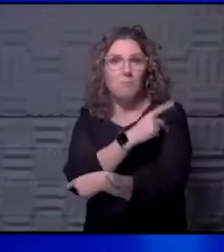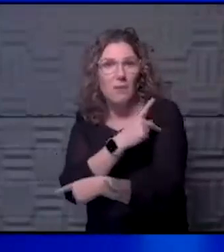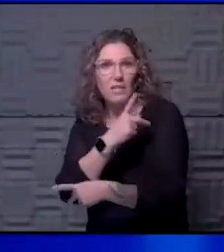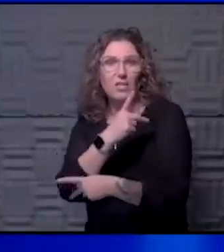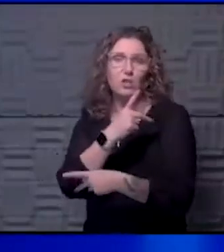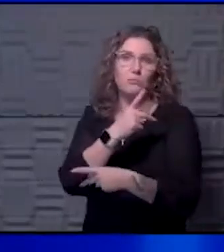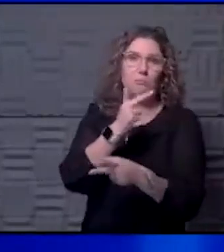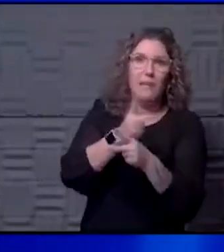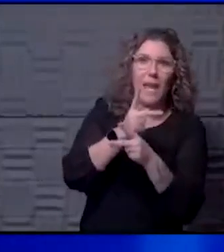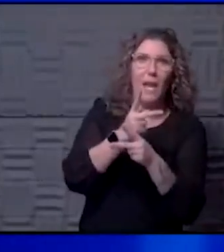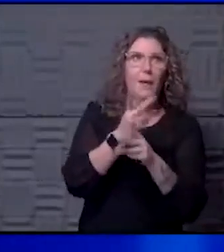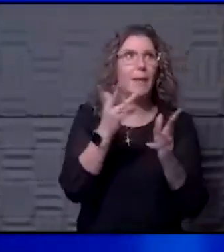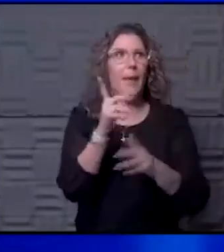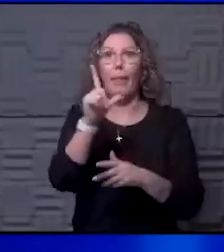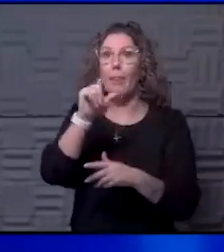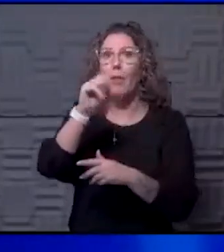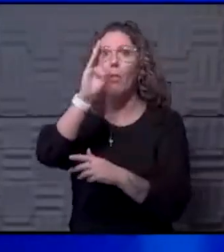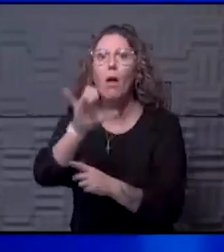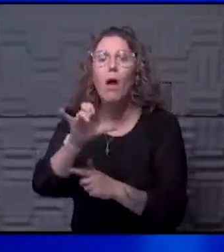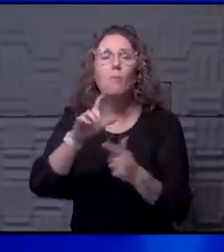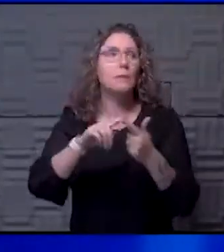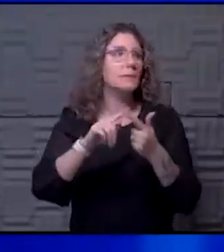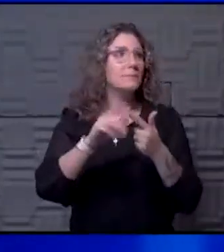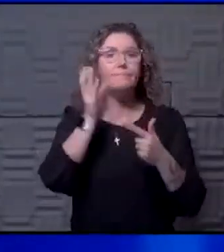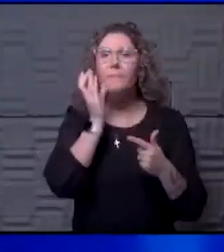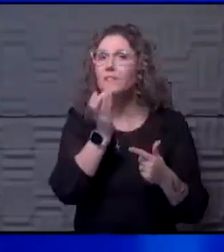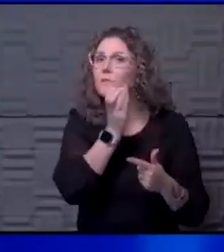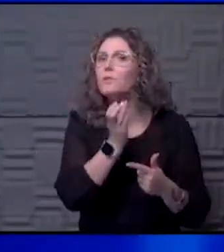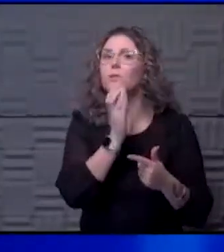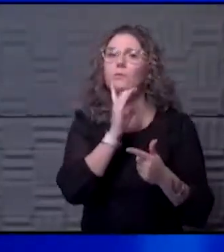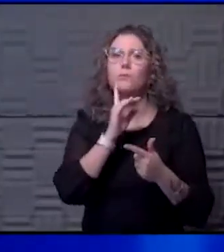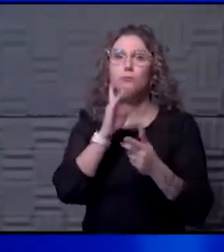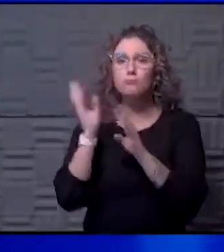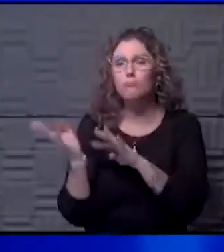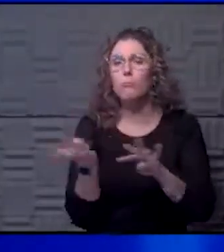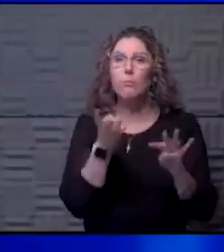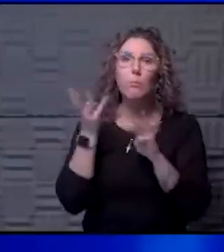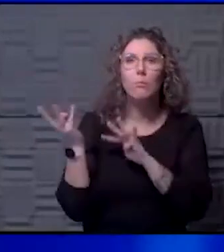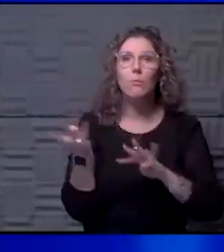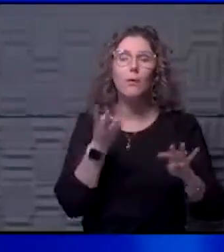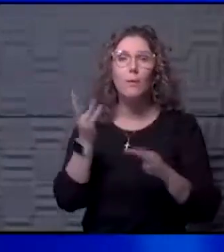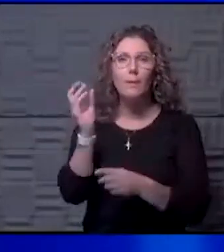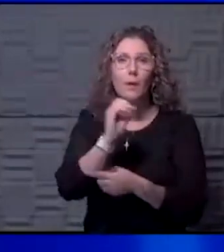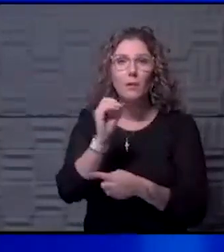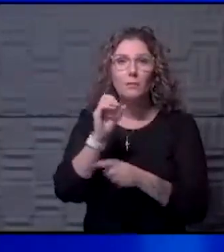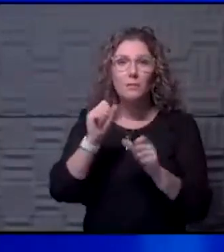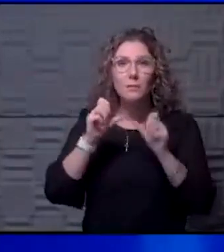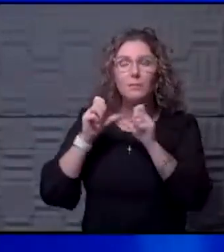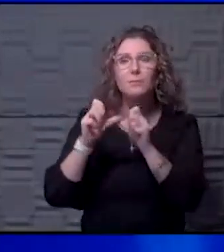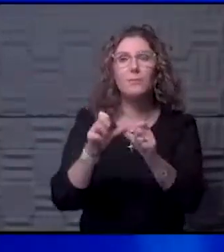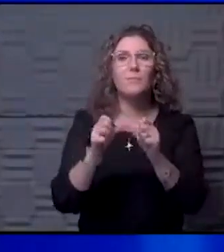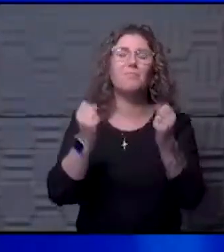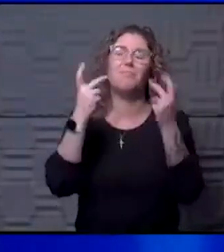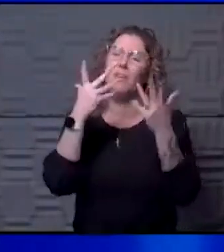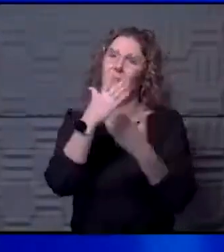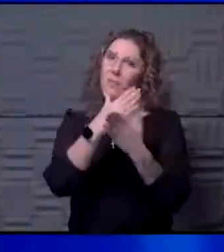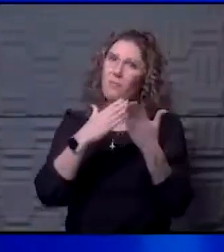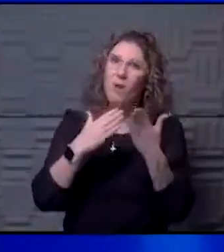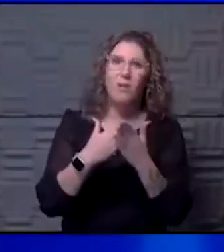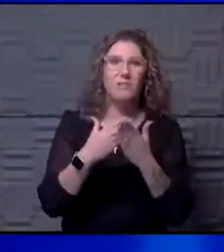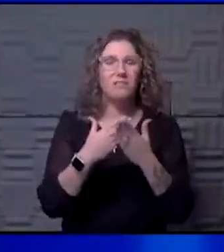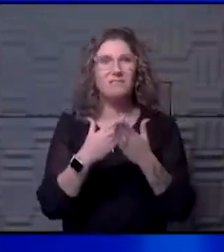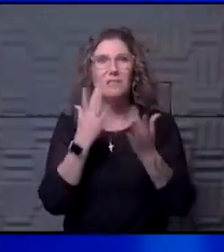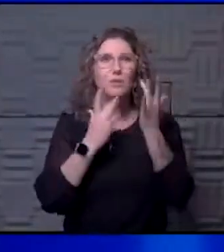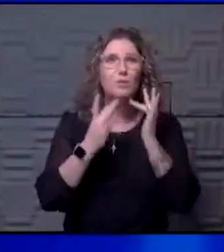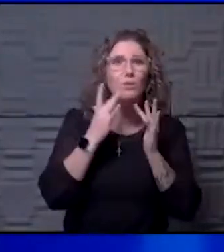shops, cafeterias, to be able to administer oxygen so that they can continue. So there's lots of pieces. A shortage